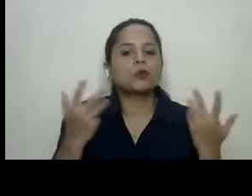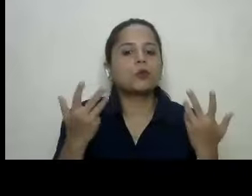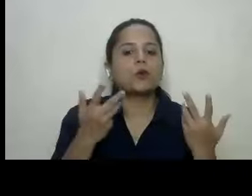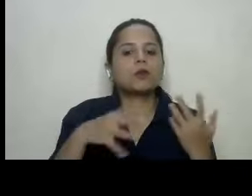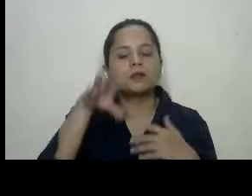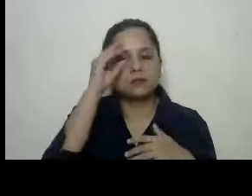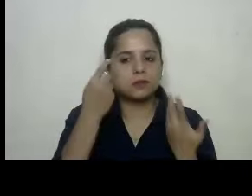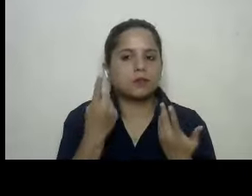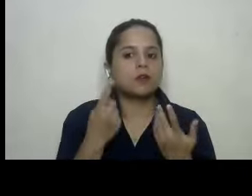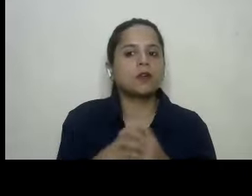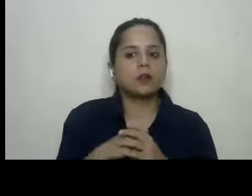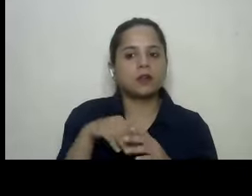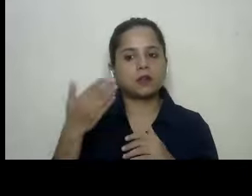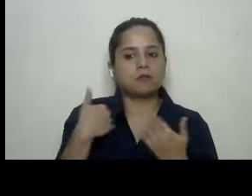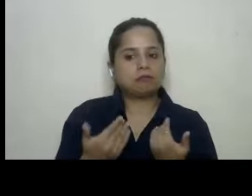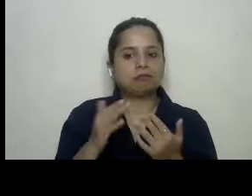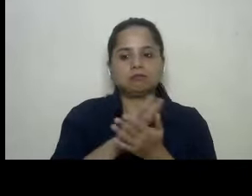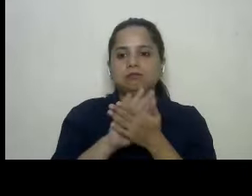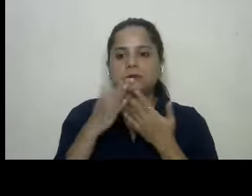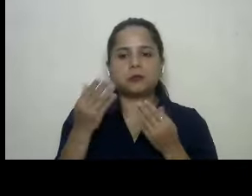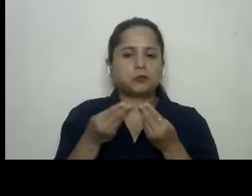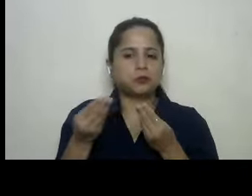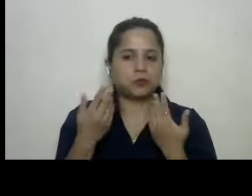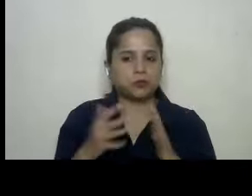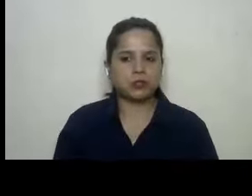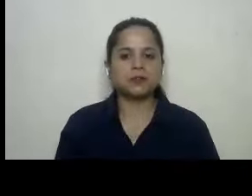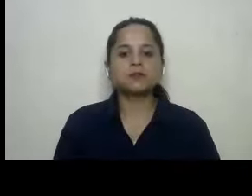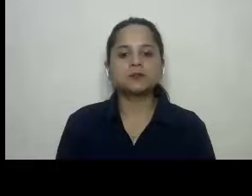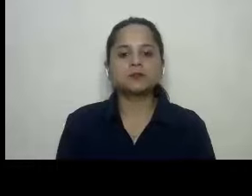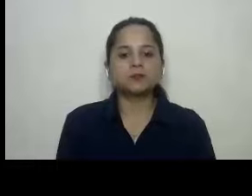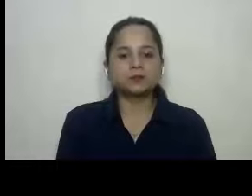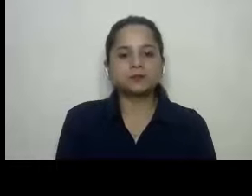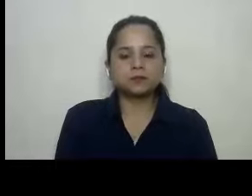then we are done mostly.